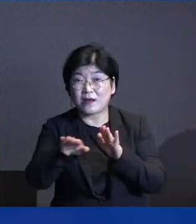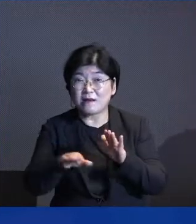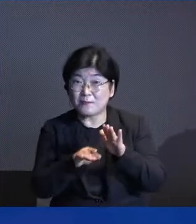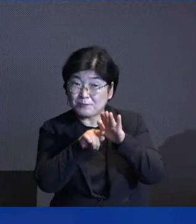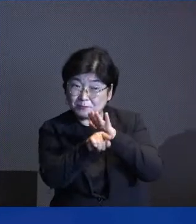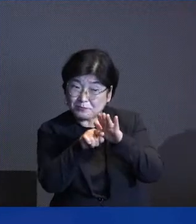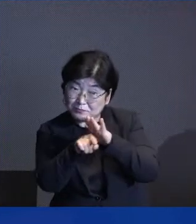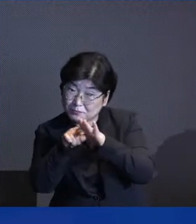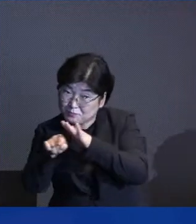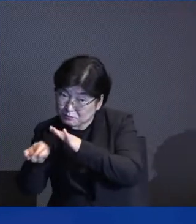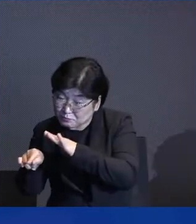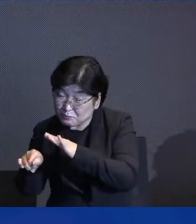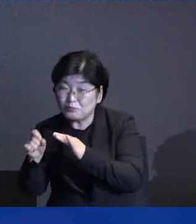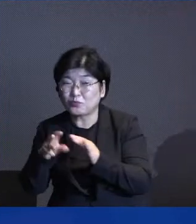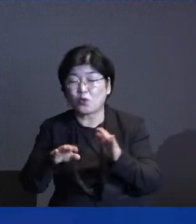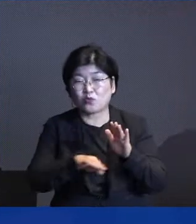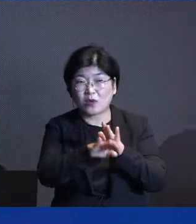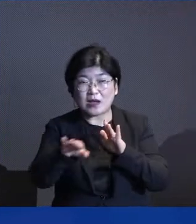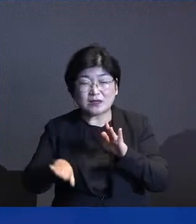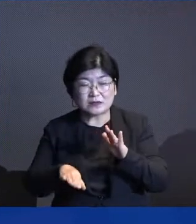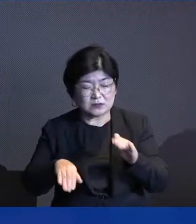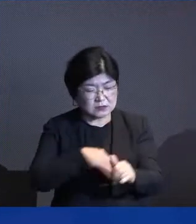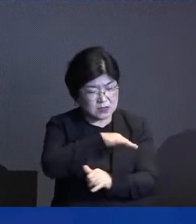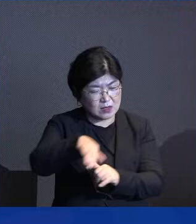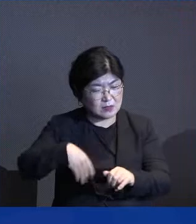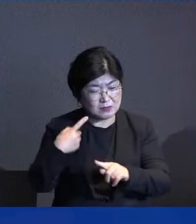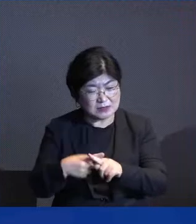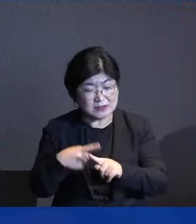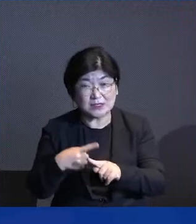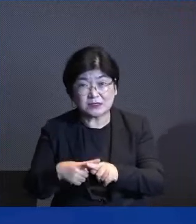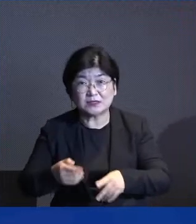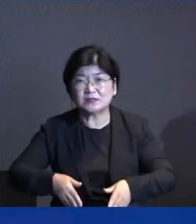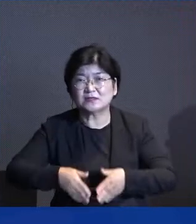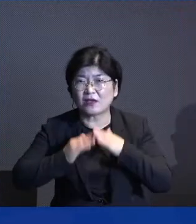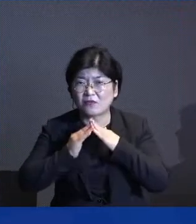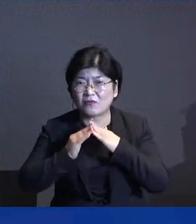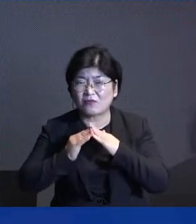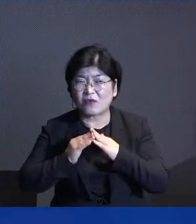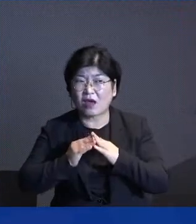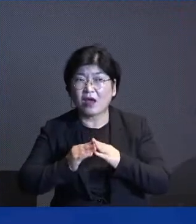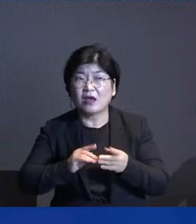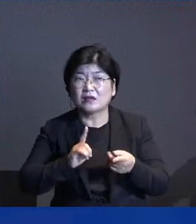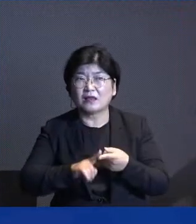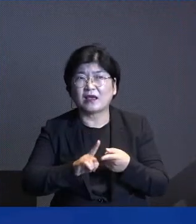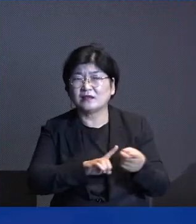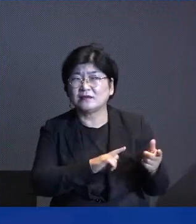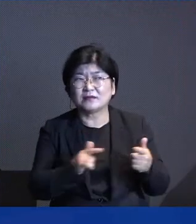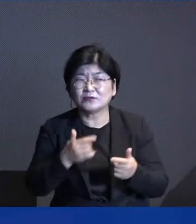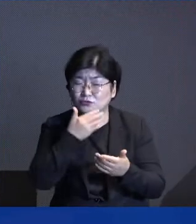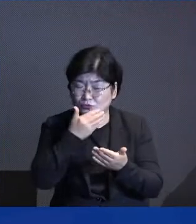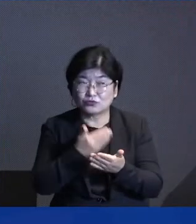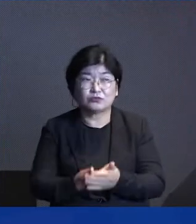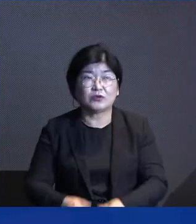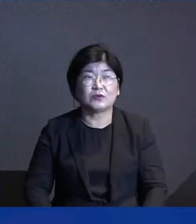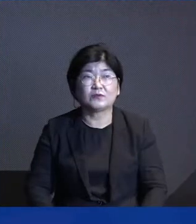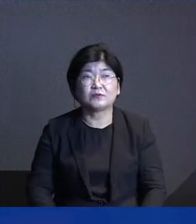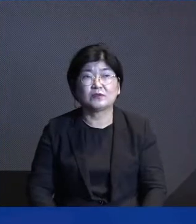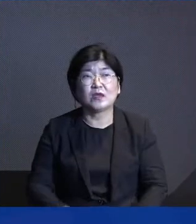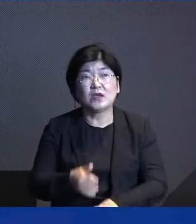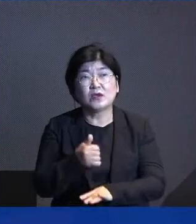up, trying to kind of rebuild their families, and finally, having aging research. And that can be